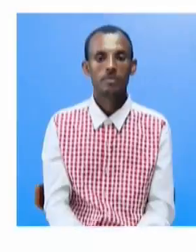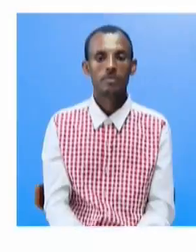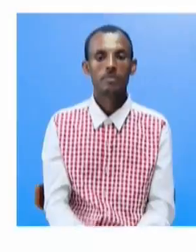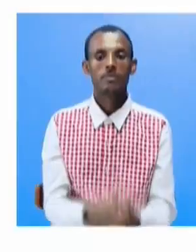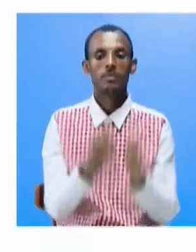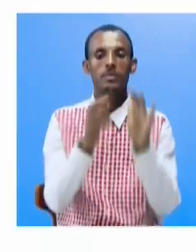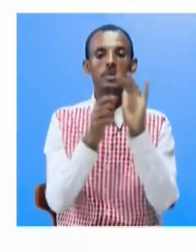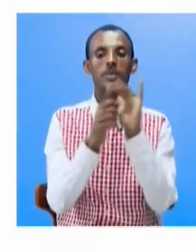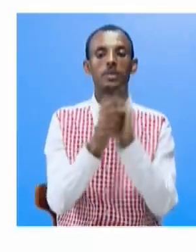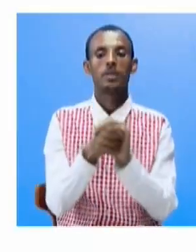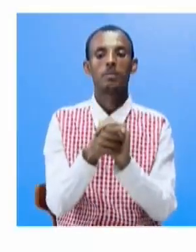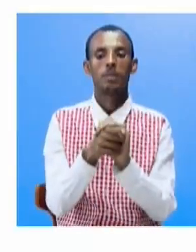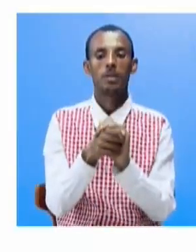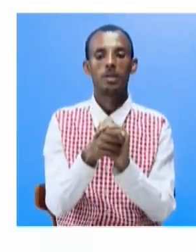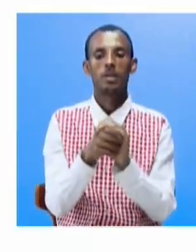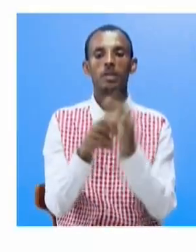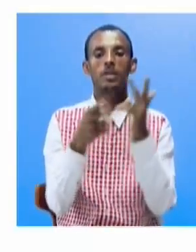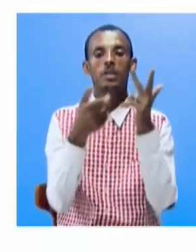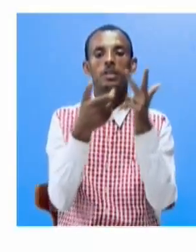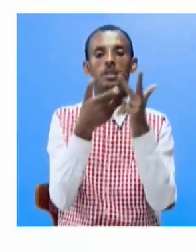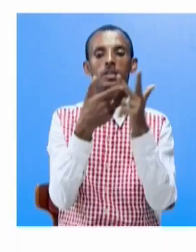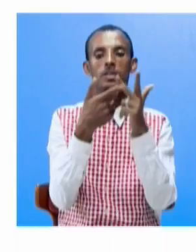Example 3.